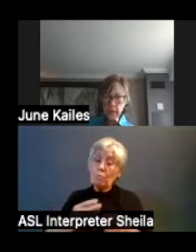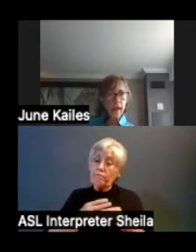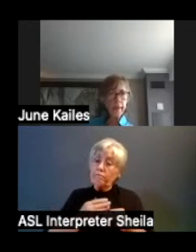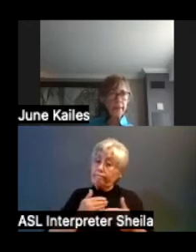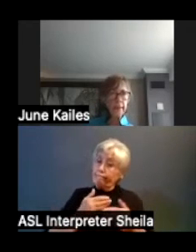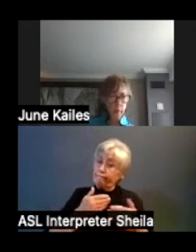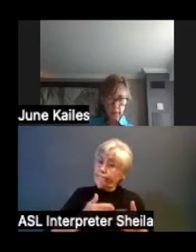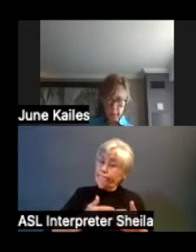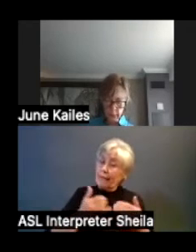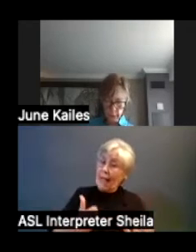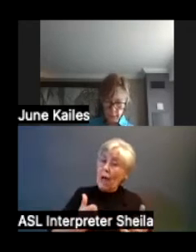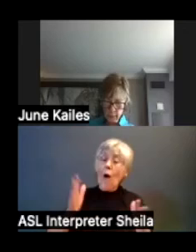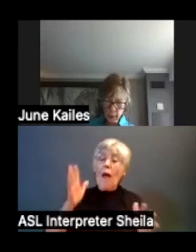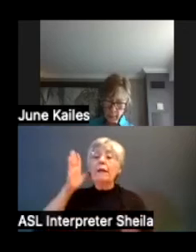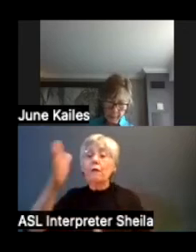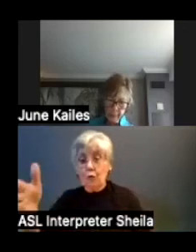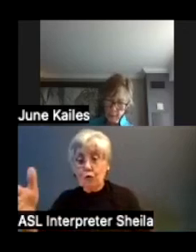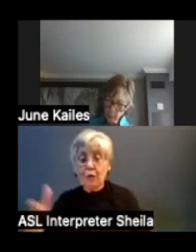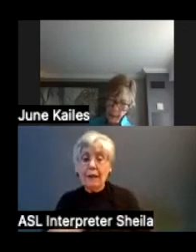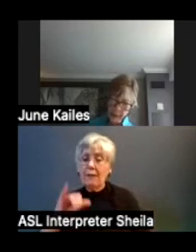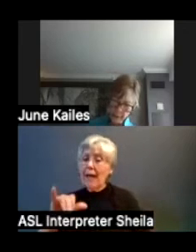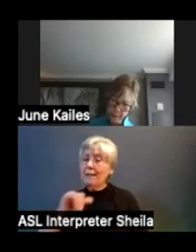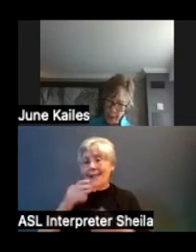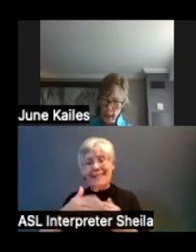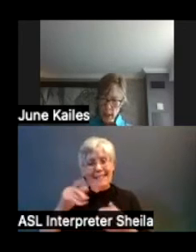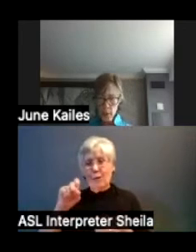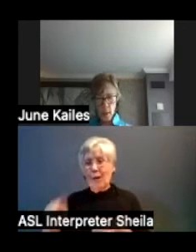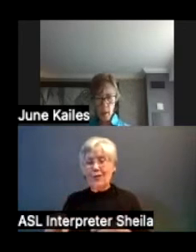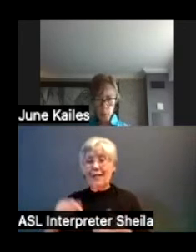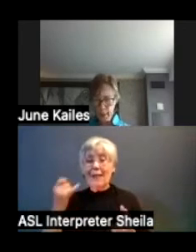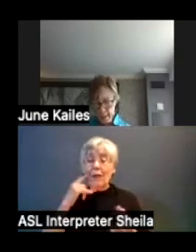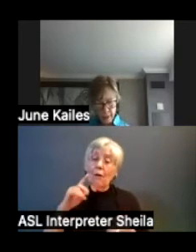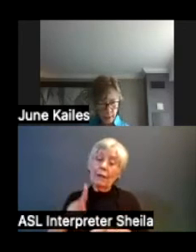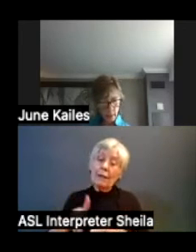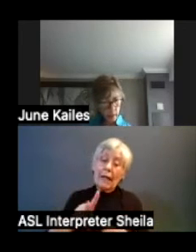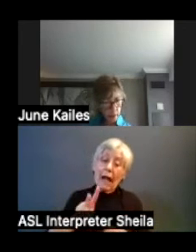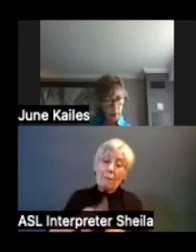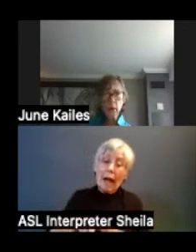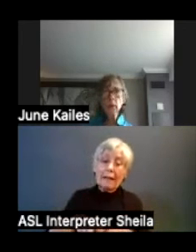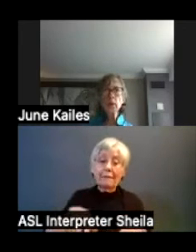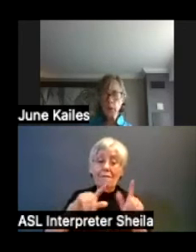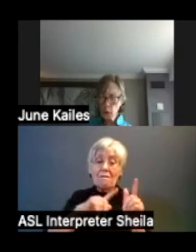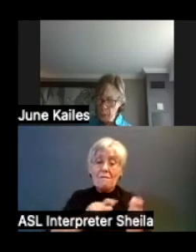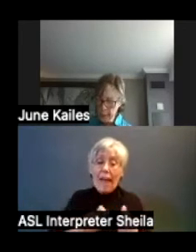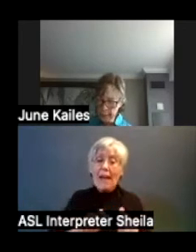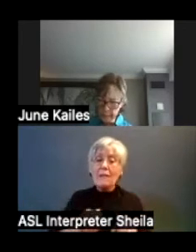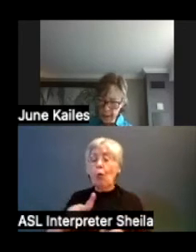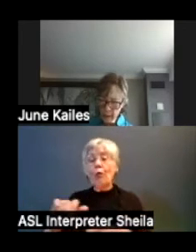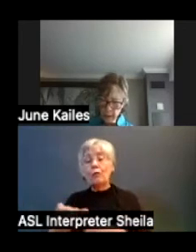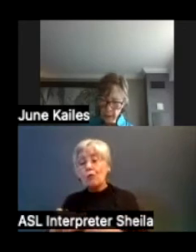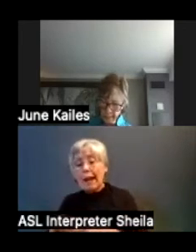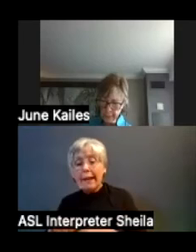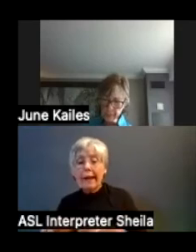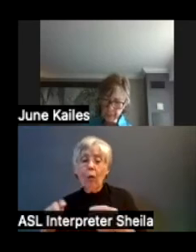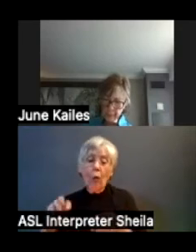These are not easy questions, whether they're applied to FAST or our training or our social media